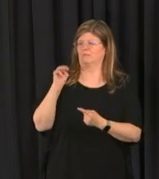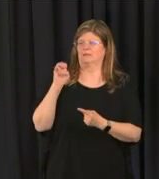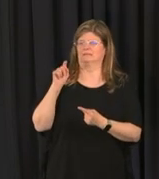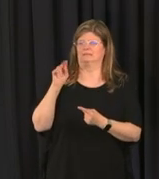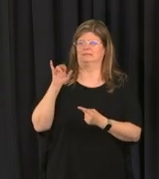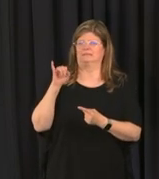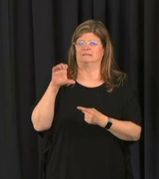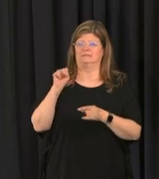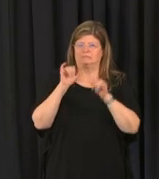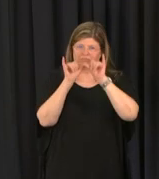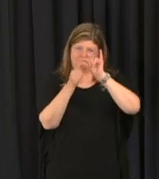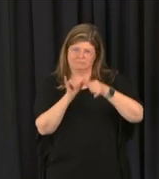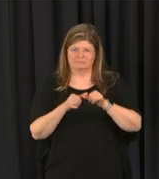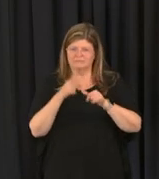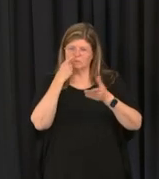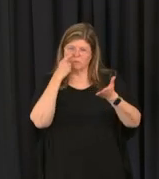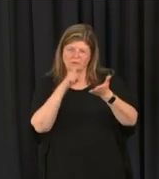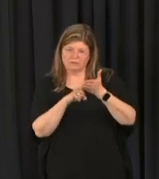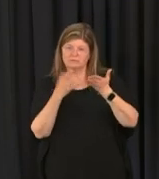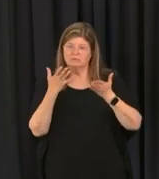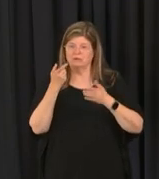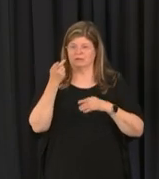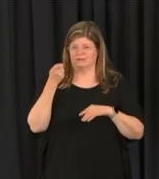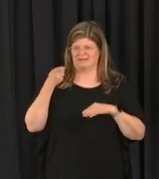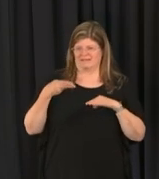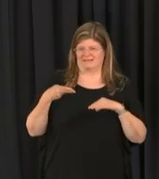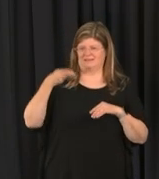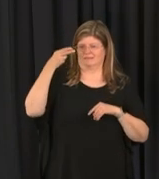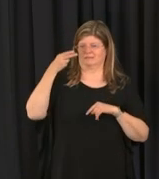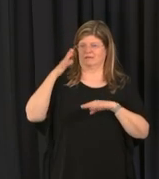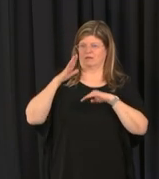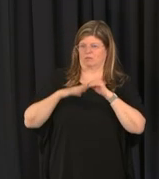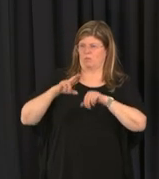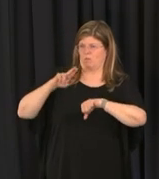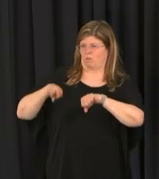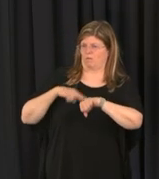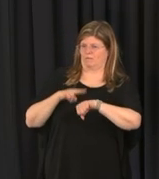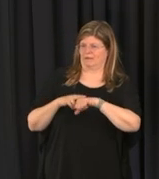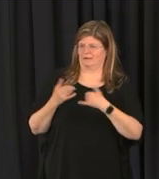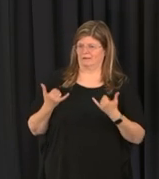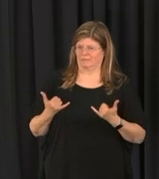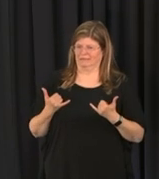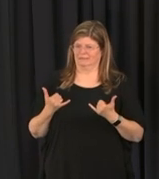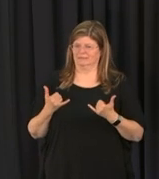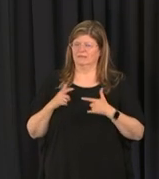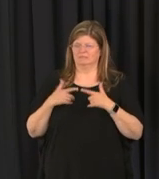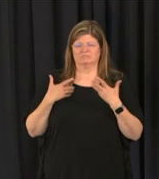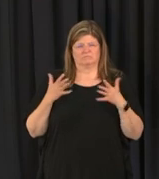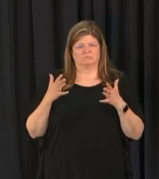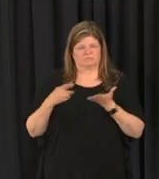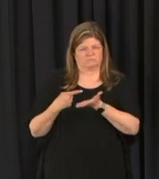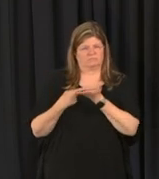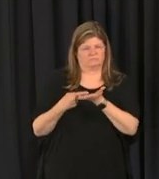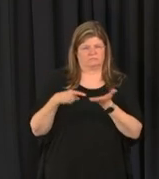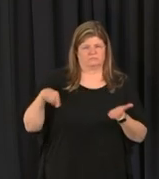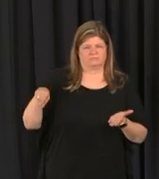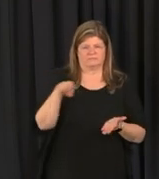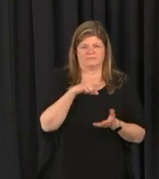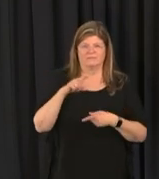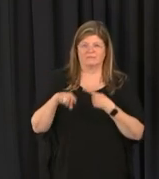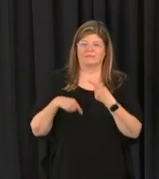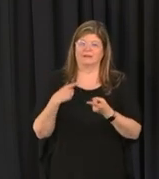notice that one of the numbers is much higher than it has been, and I think we've already discussed with you